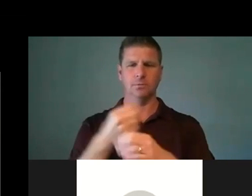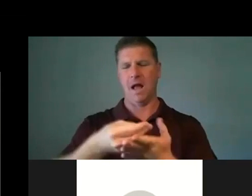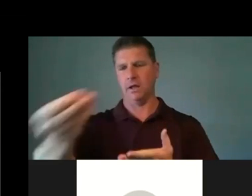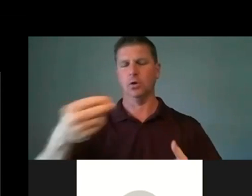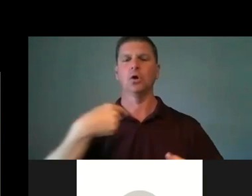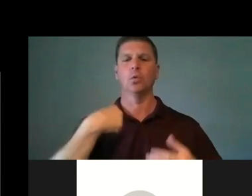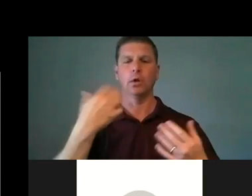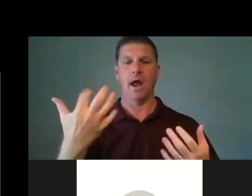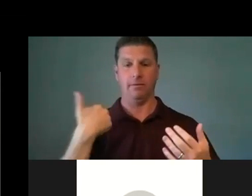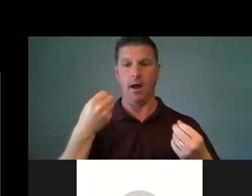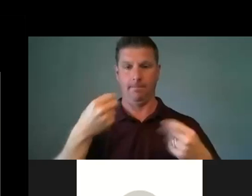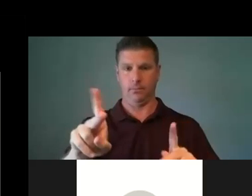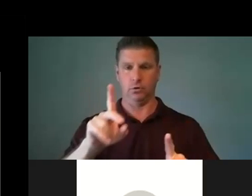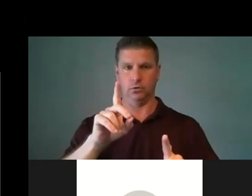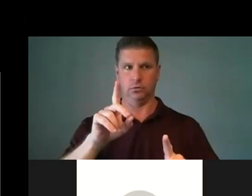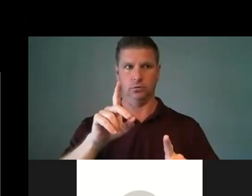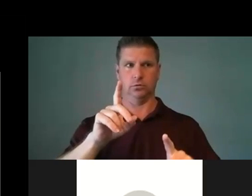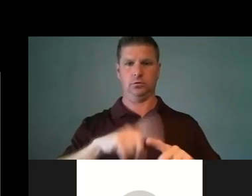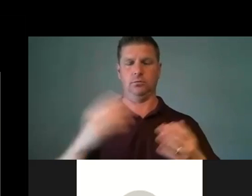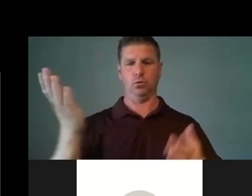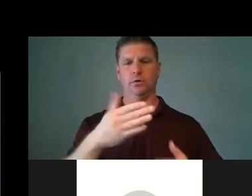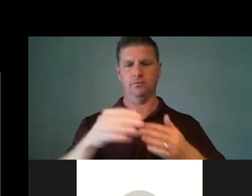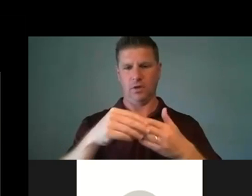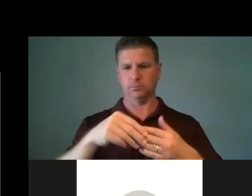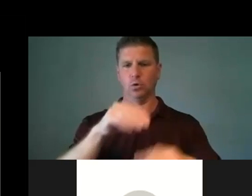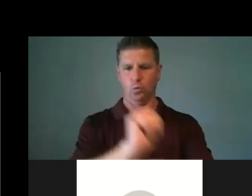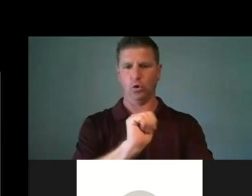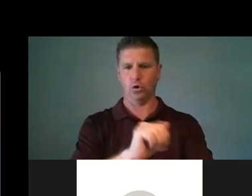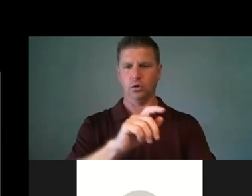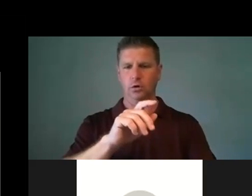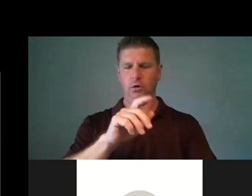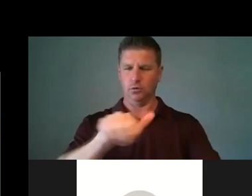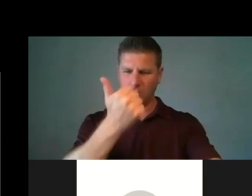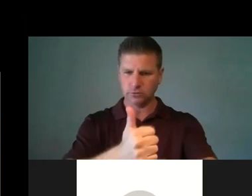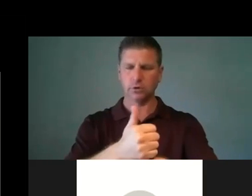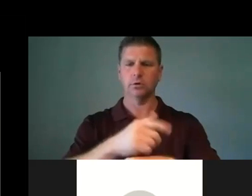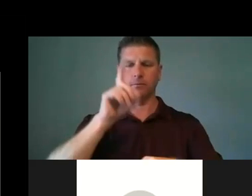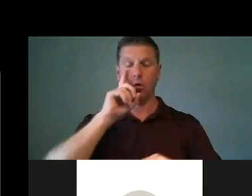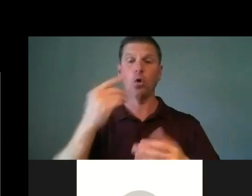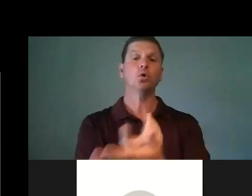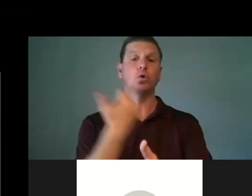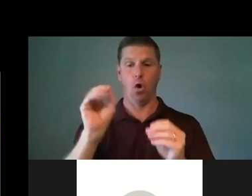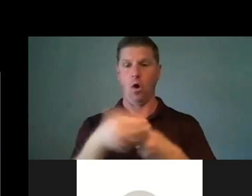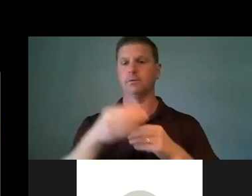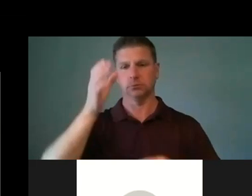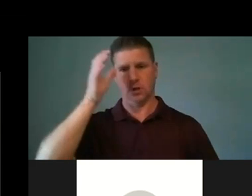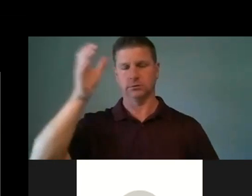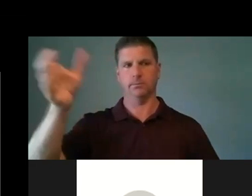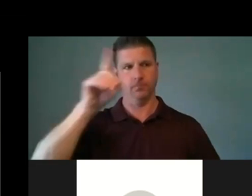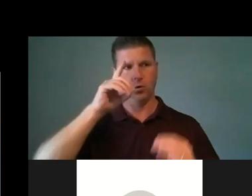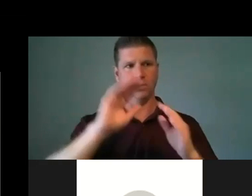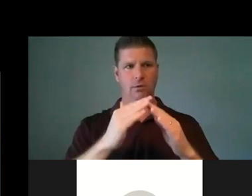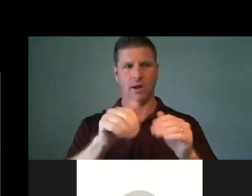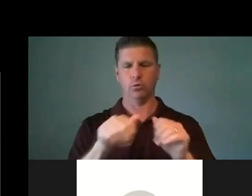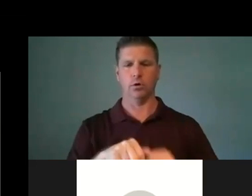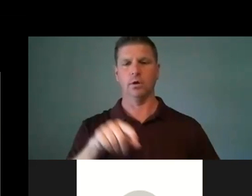opportunity to potentially bring a flexible work arrangement along with the piloting of new office concepts to the downtown area.